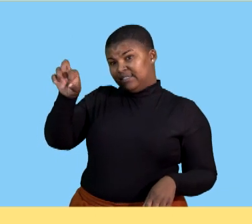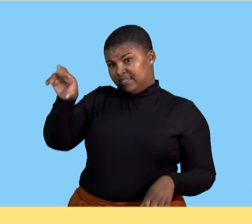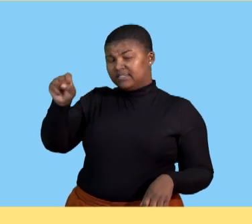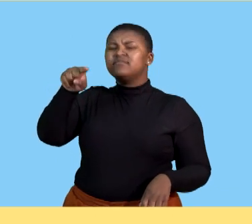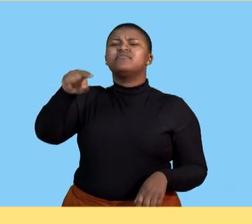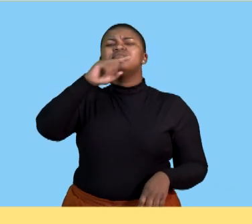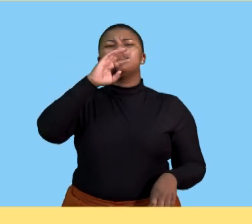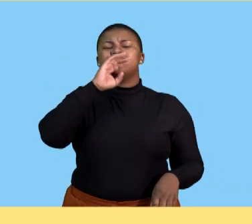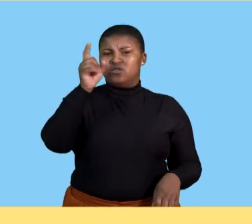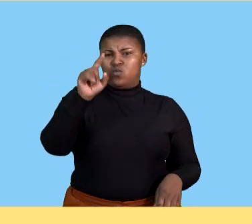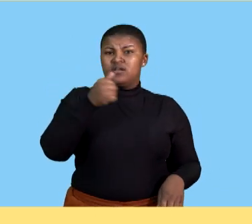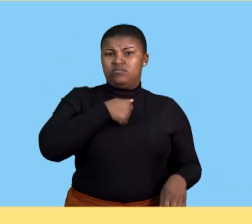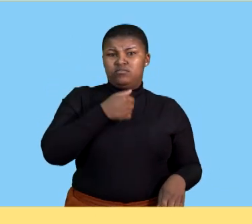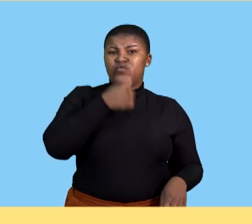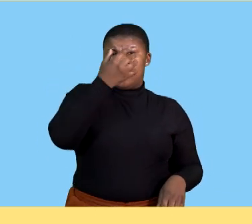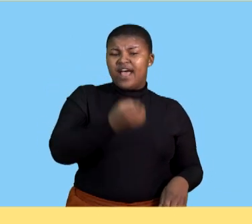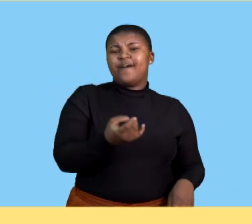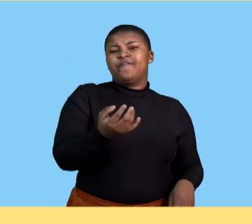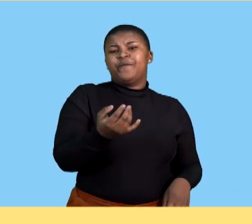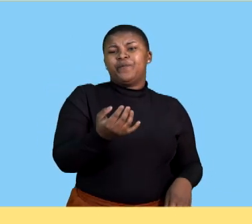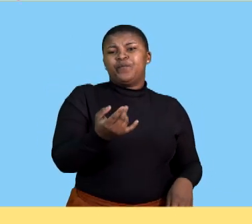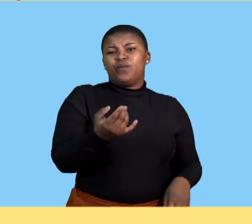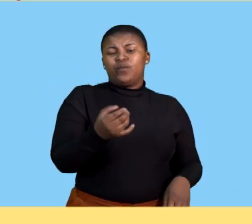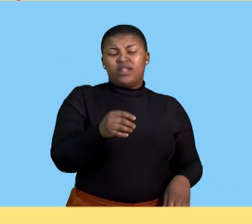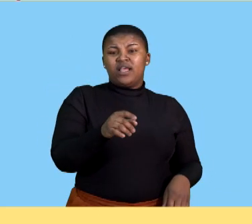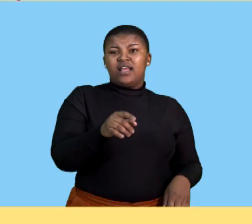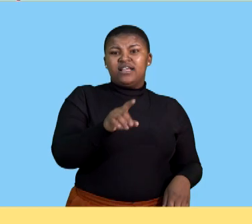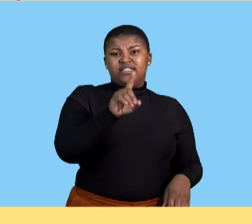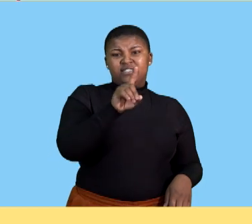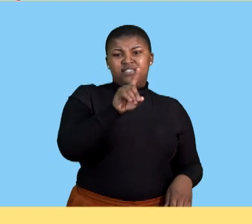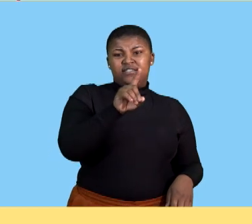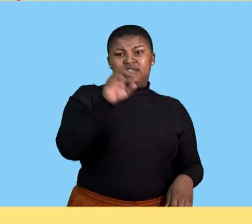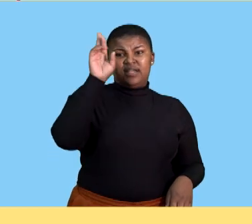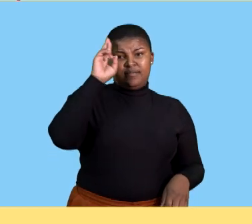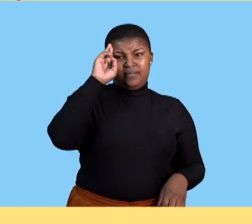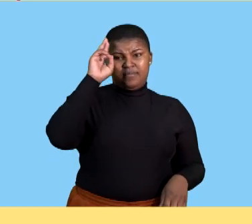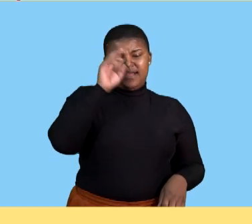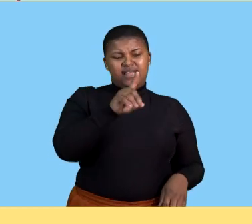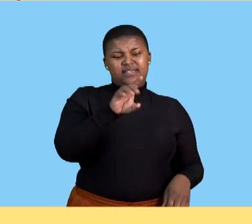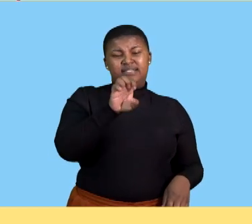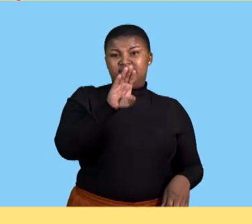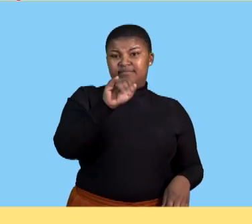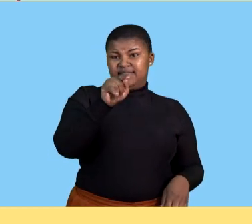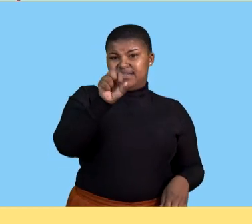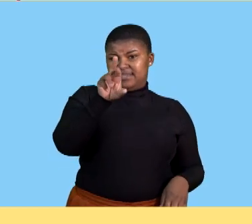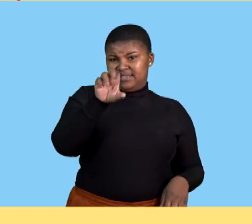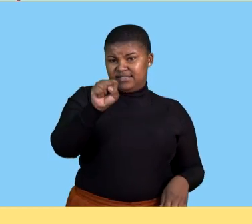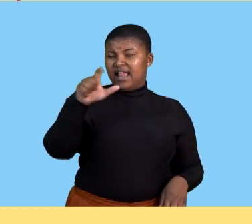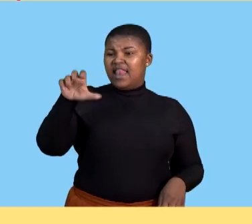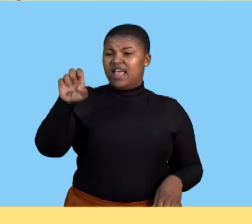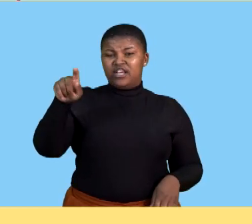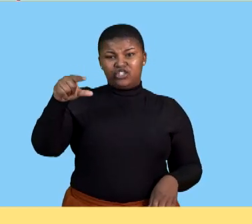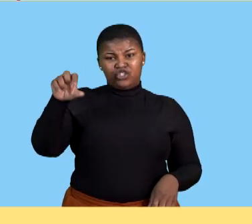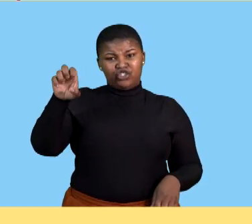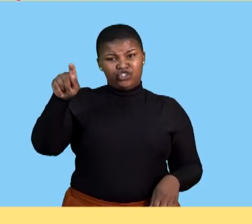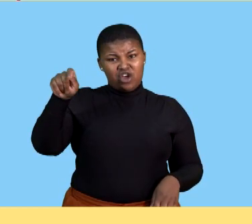means is we have here our debtor's ledger. Remember, it's an asset, so it's a plus here